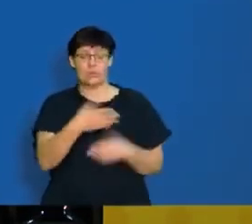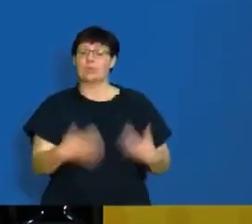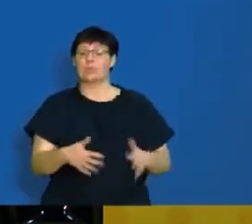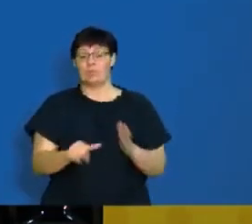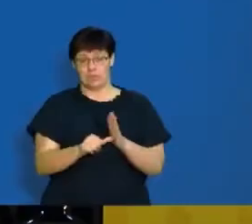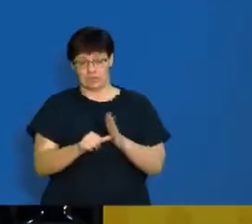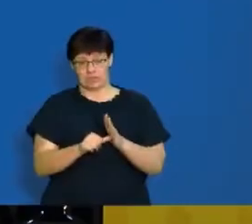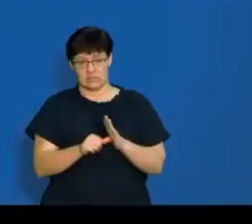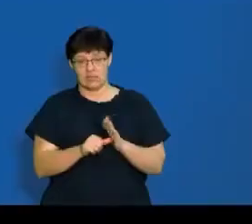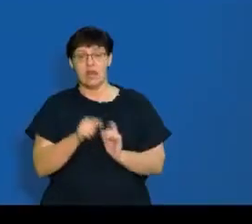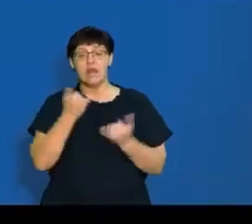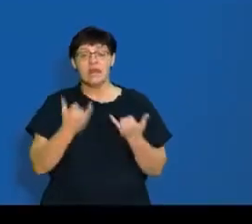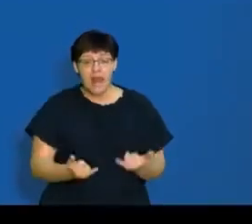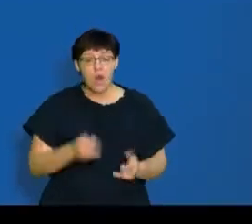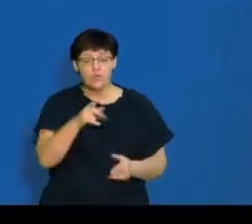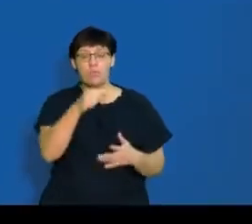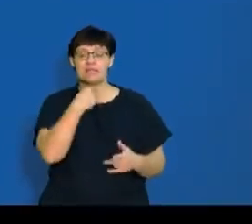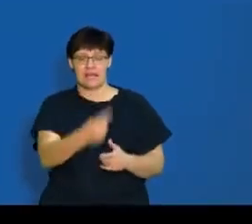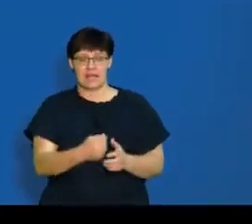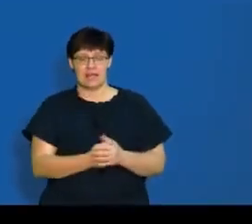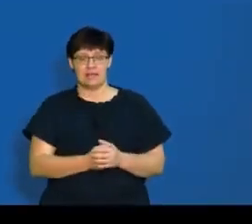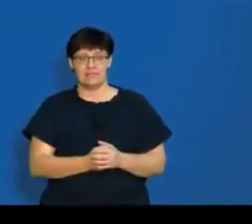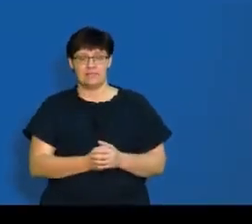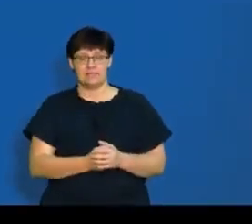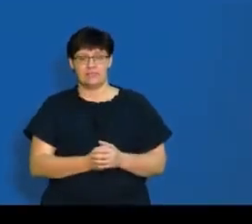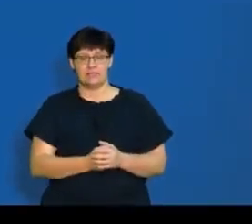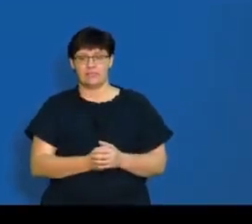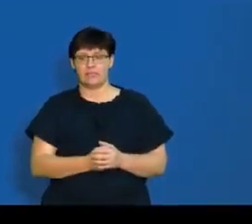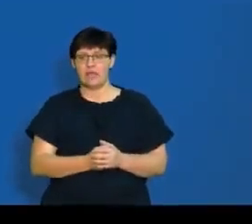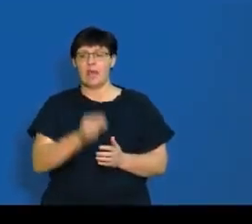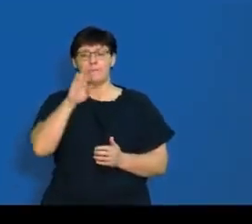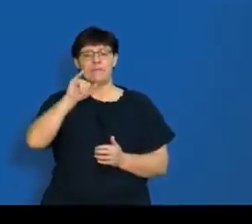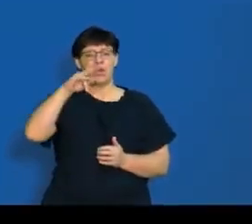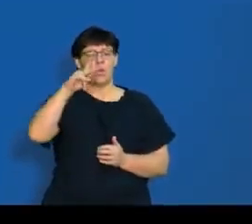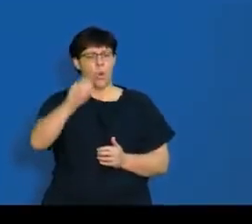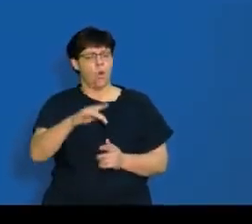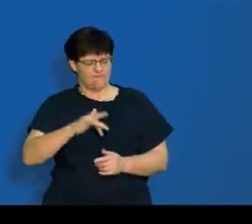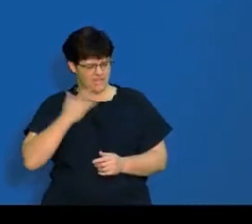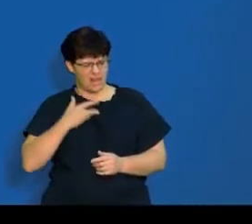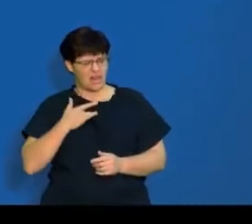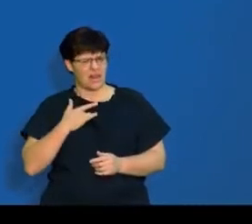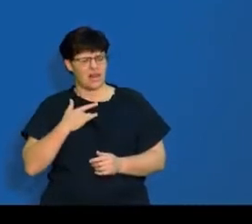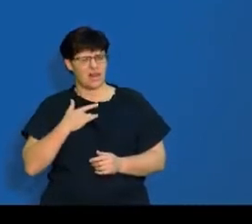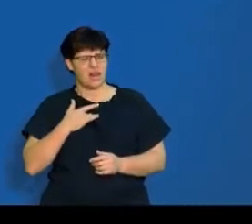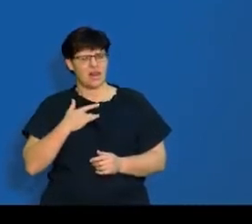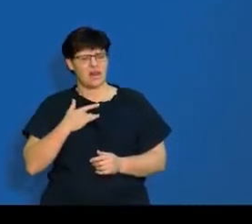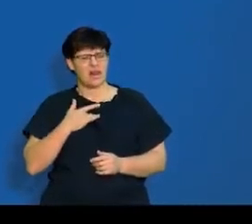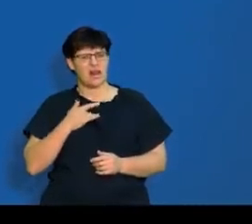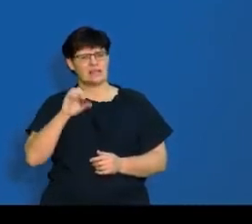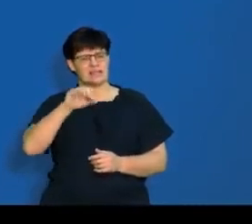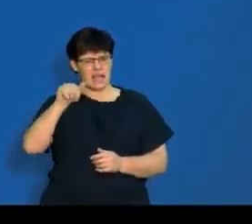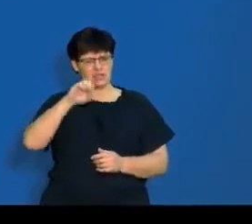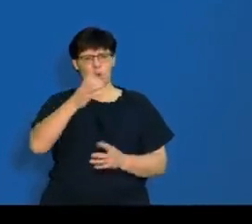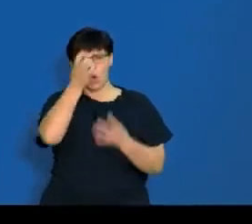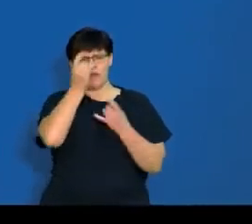to explain why Gr felt it was necessary for the formation of a SASO in